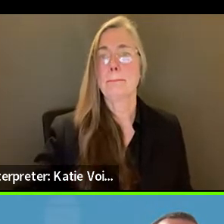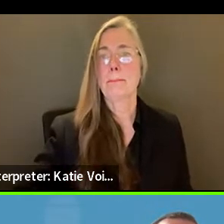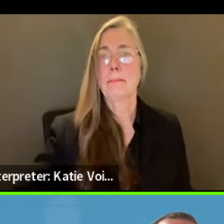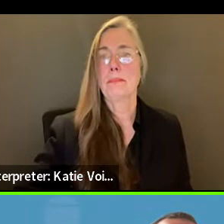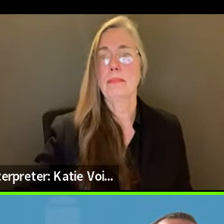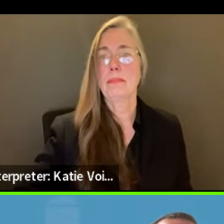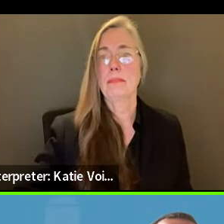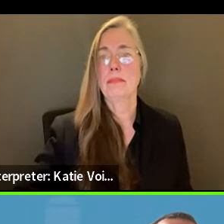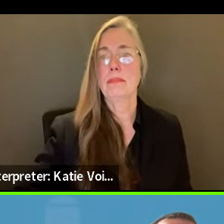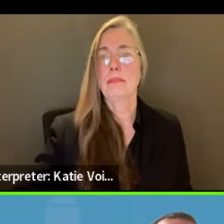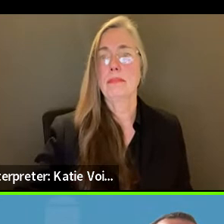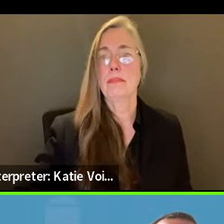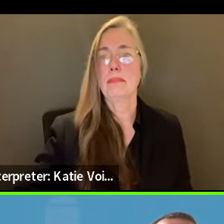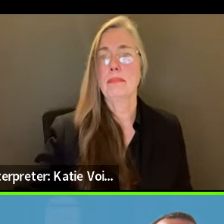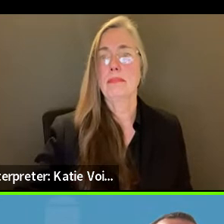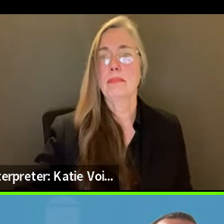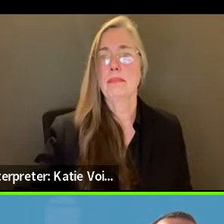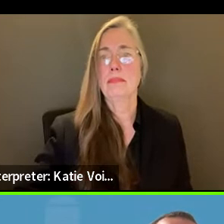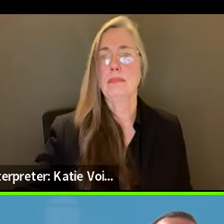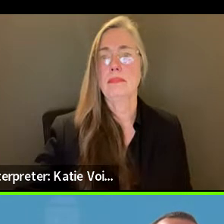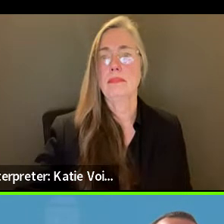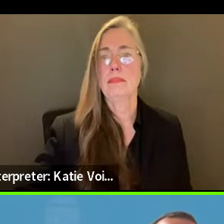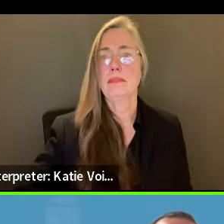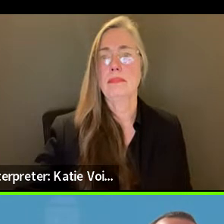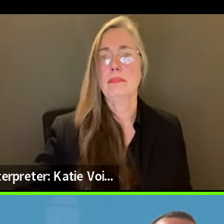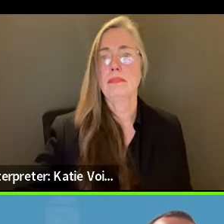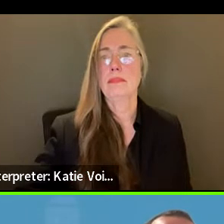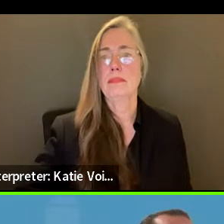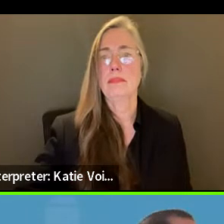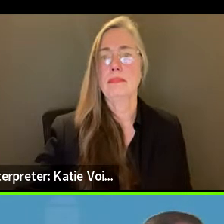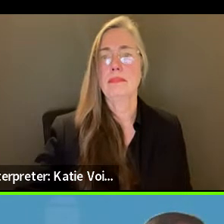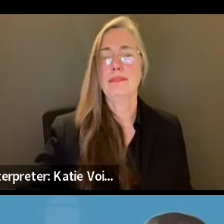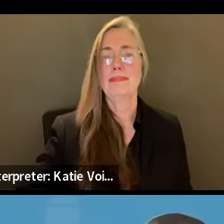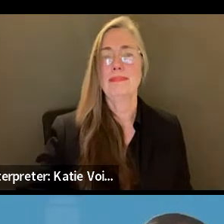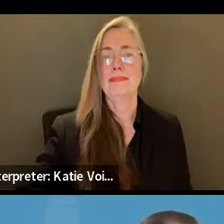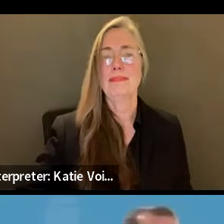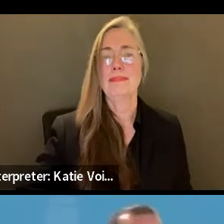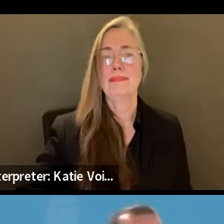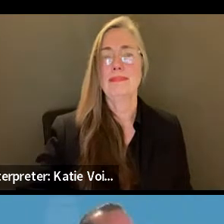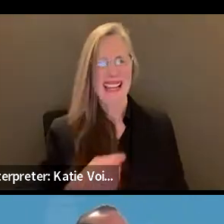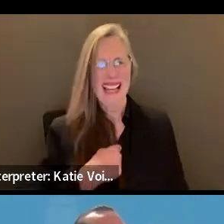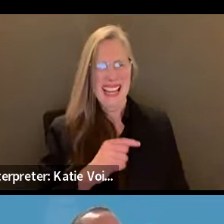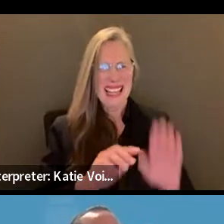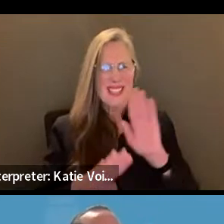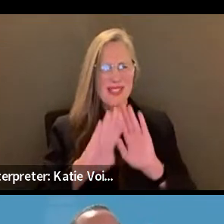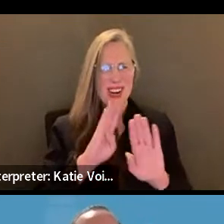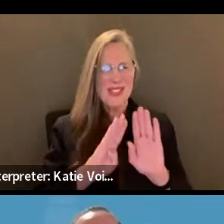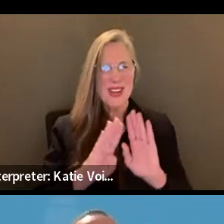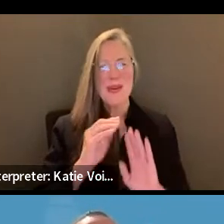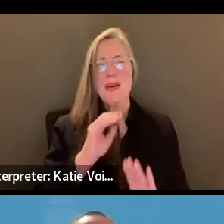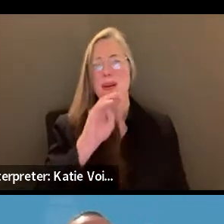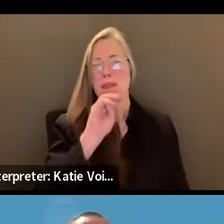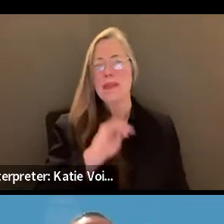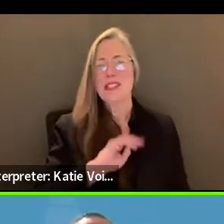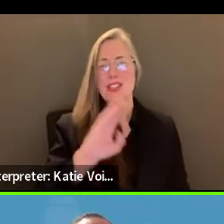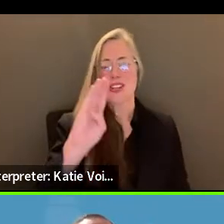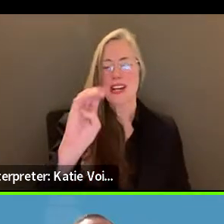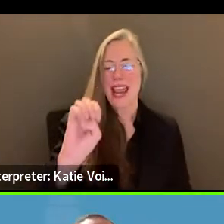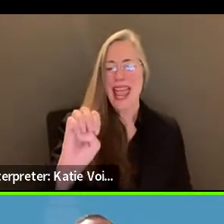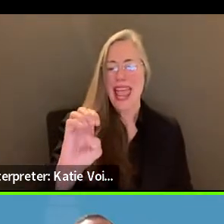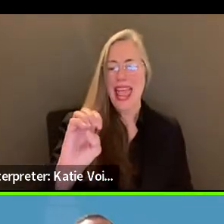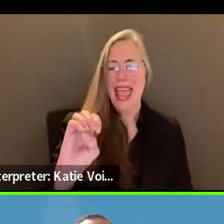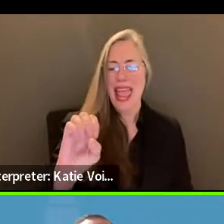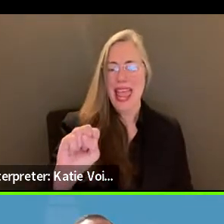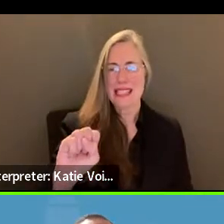really frustrating to have a requirement that doesn't really have anything. But